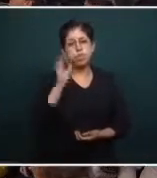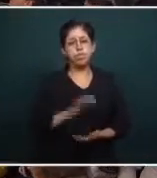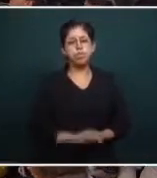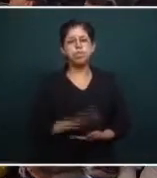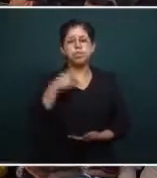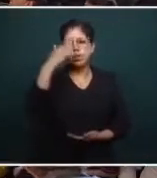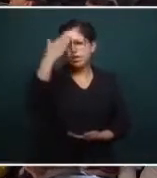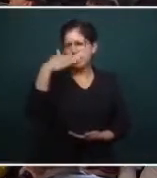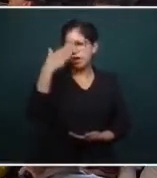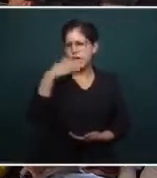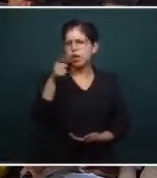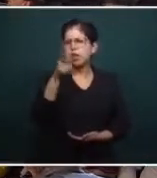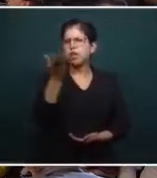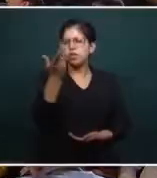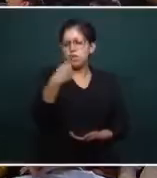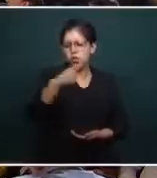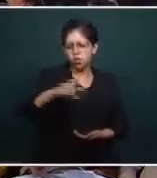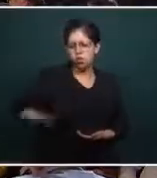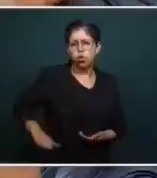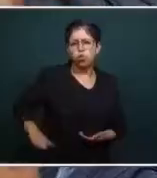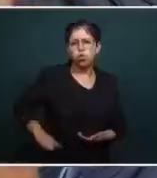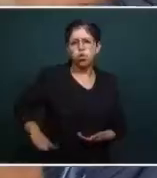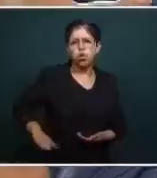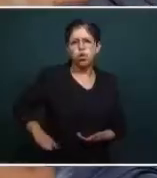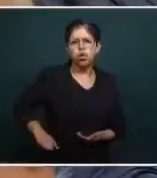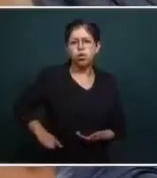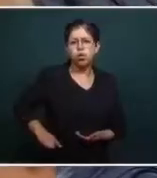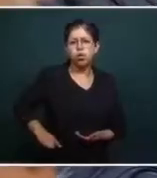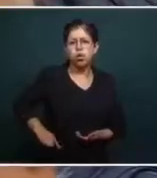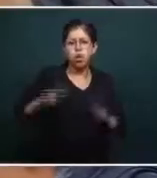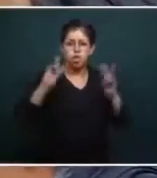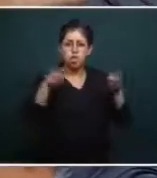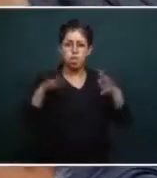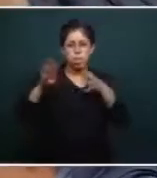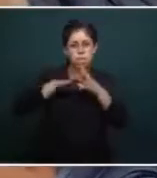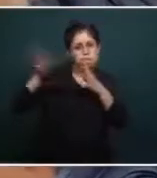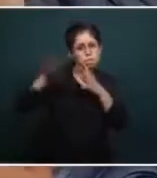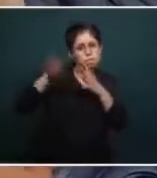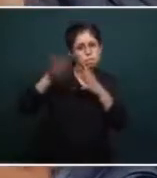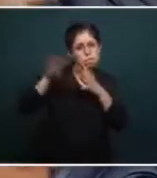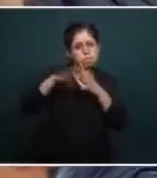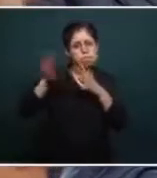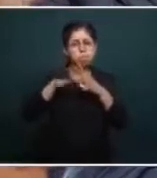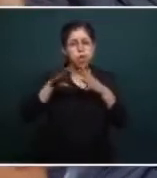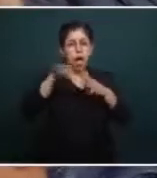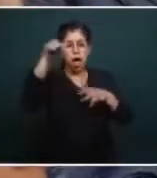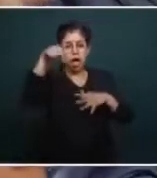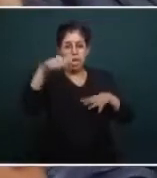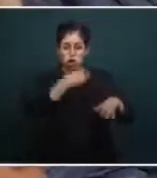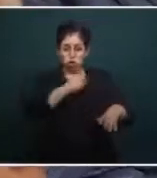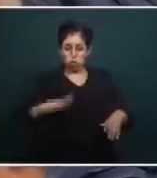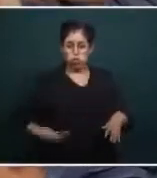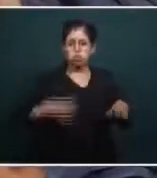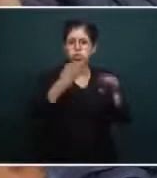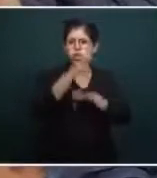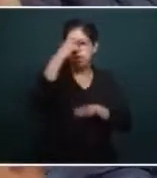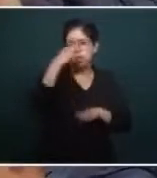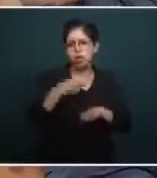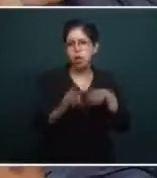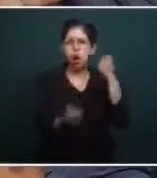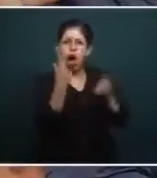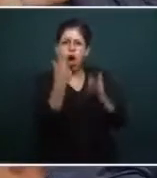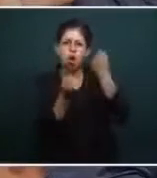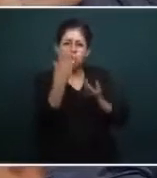Saber qué hará su gobierno ante What el will your desplazamiento de government migrantes do en diferentes municipios del Estado de México? Por regarding un lado, algunos se dedican